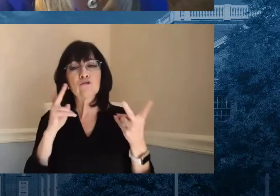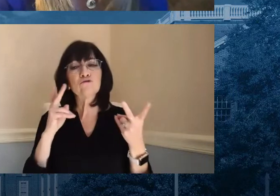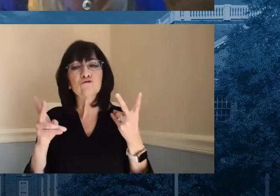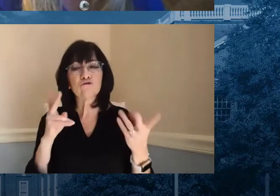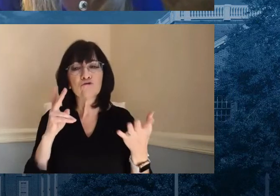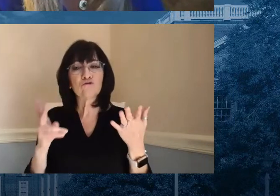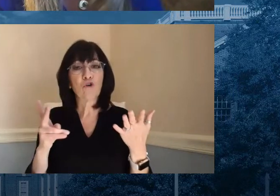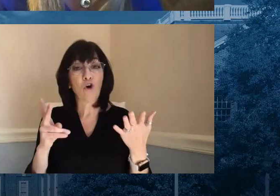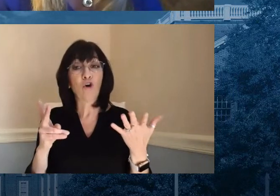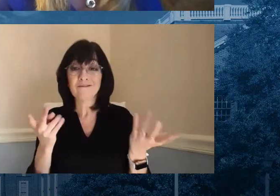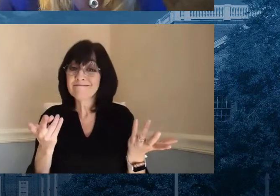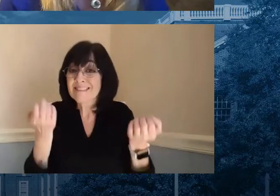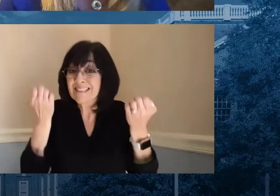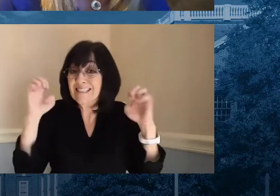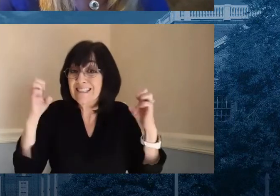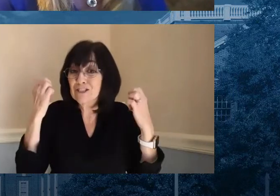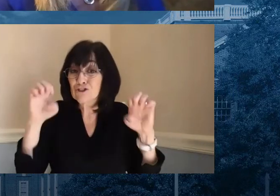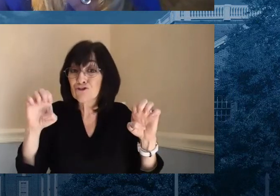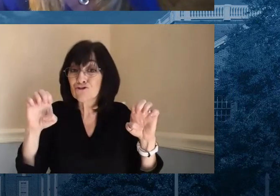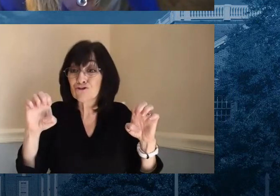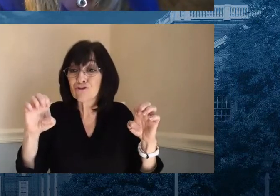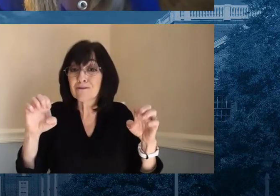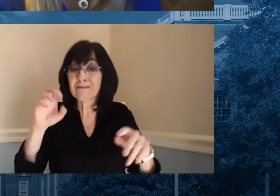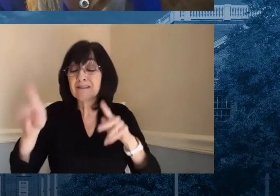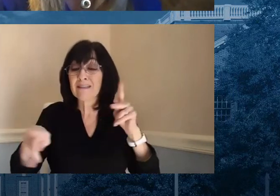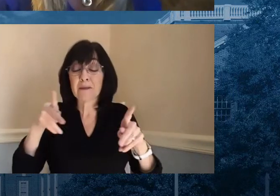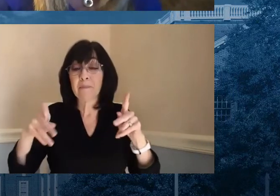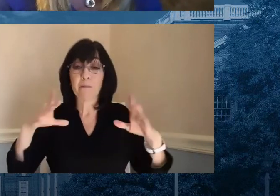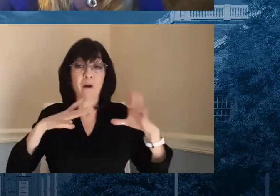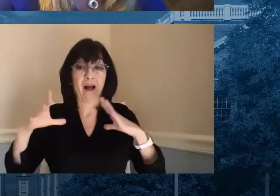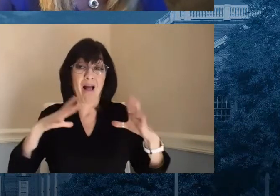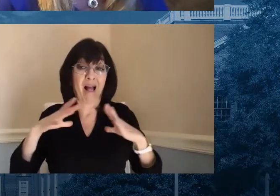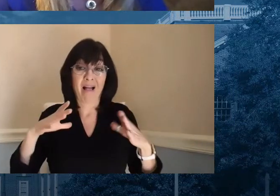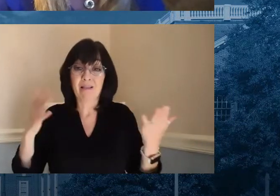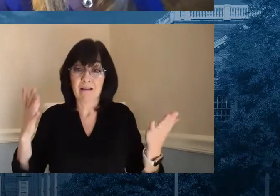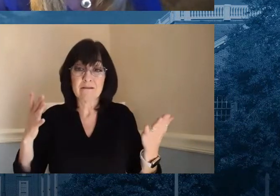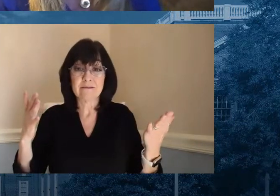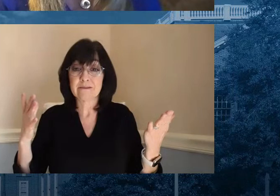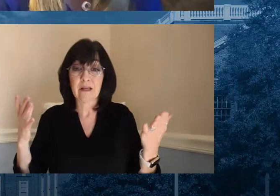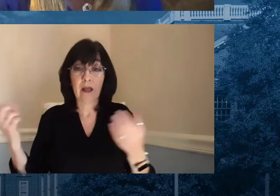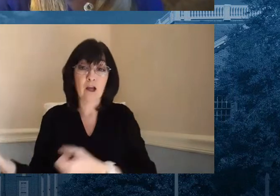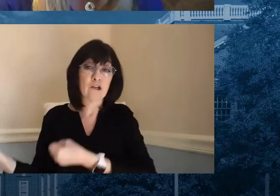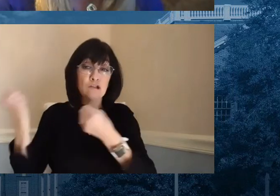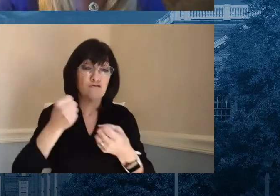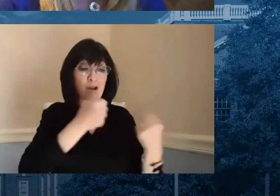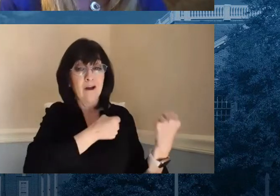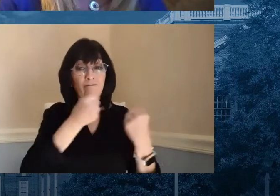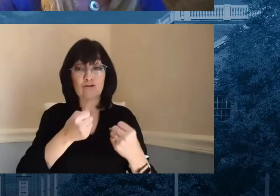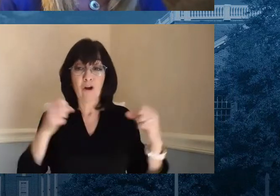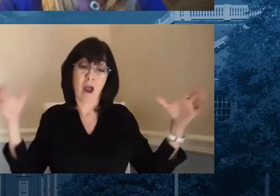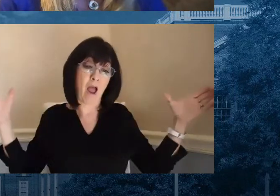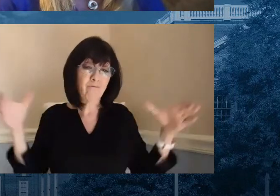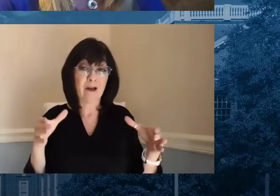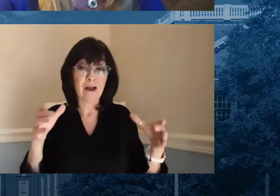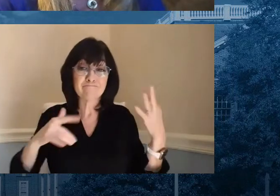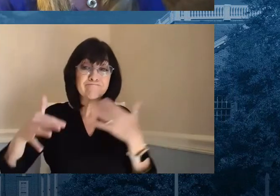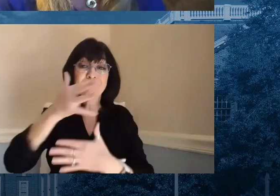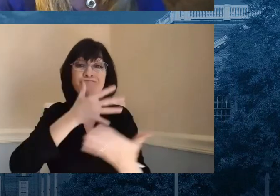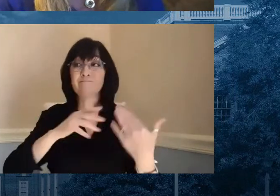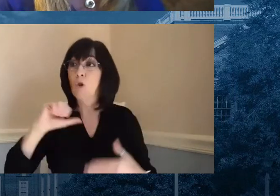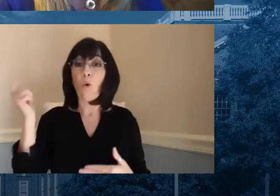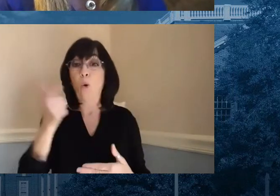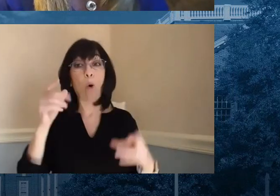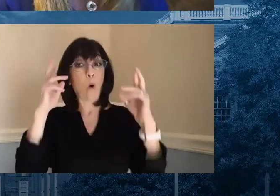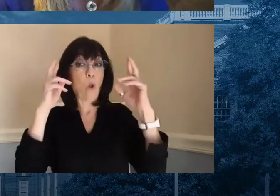to Easter holiday gatherings. So, you know, I think families came together. You know, everyone's hopeful that we're like on the